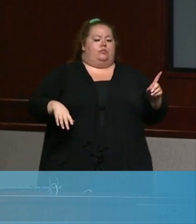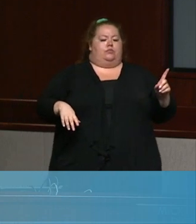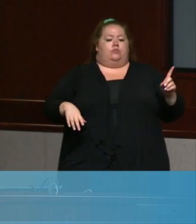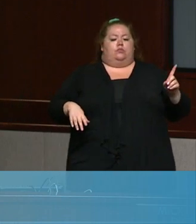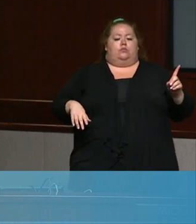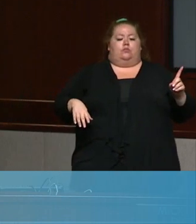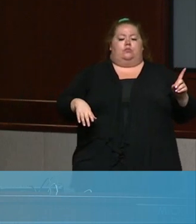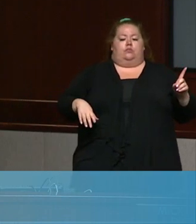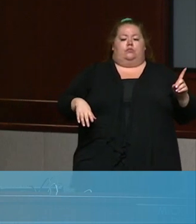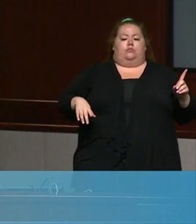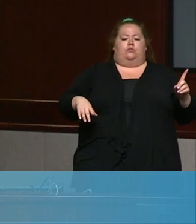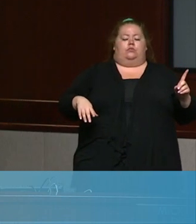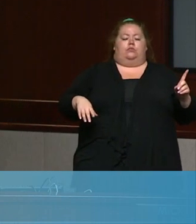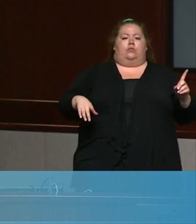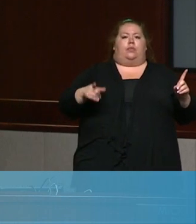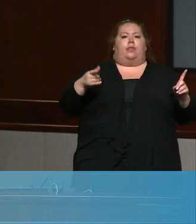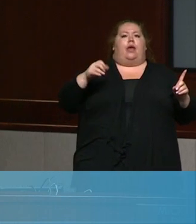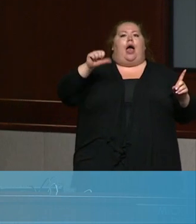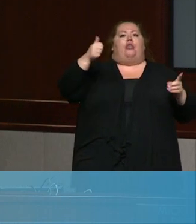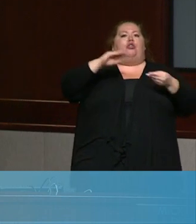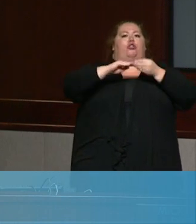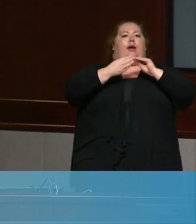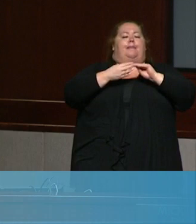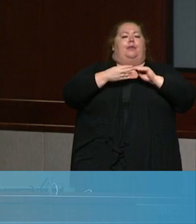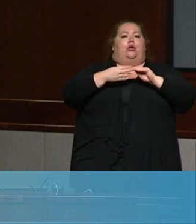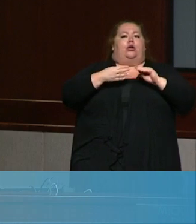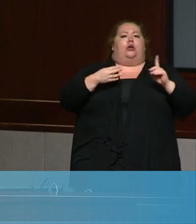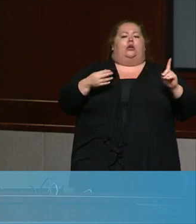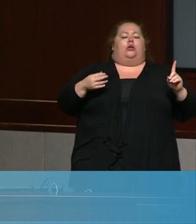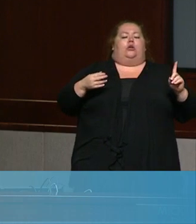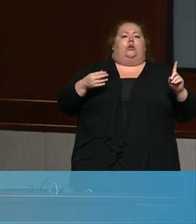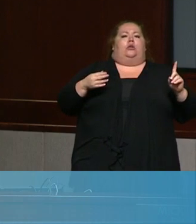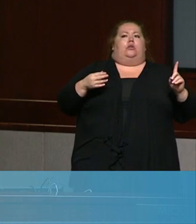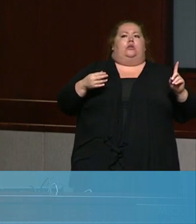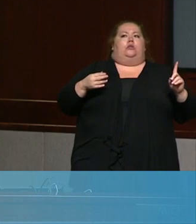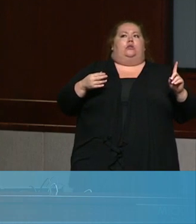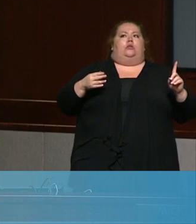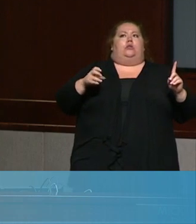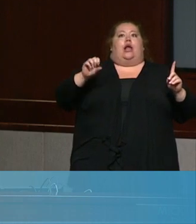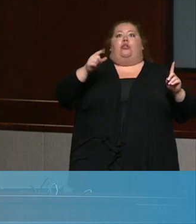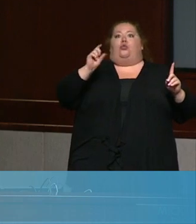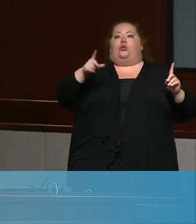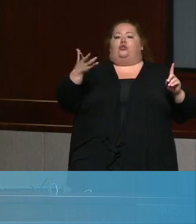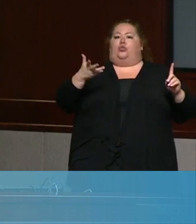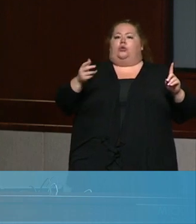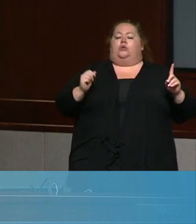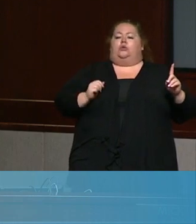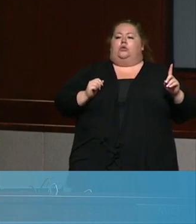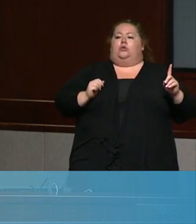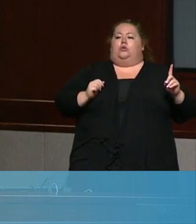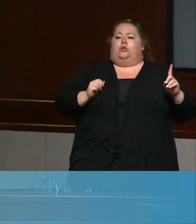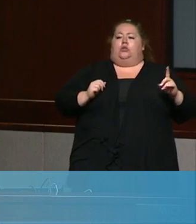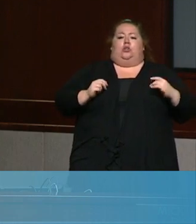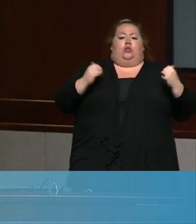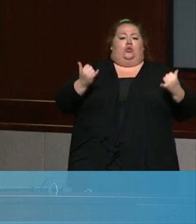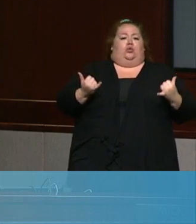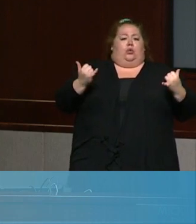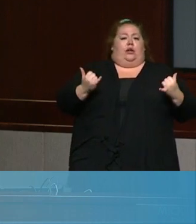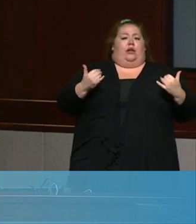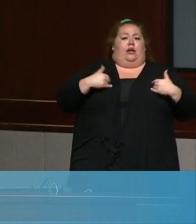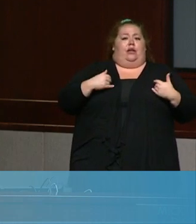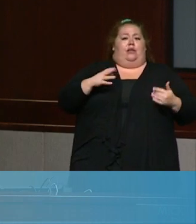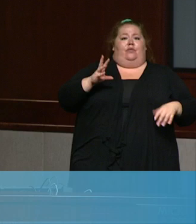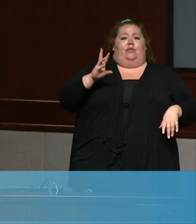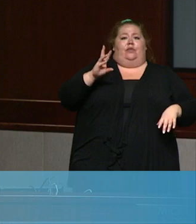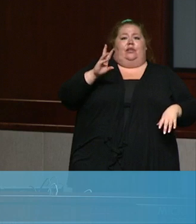up, I know I have another number, and you just mentioned how the state data is sort of in flux. The other question I had was, as of today, we have